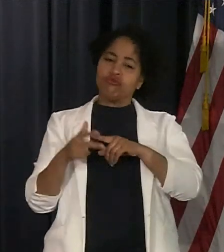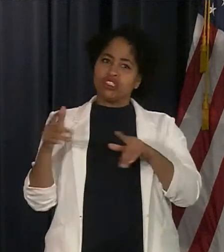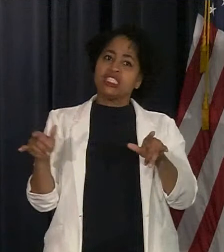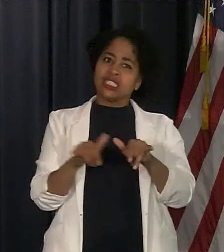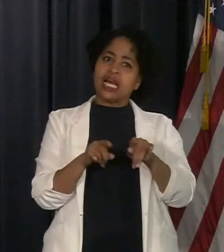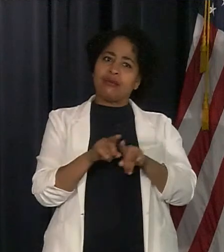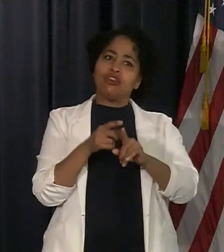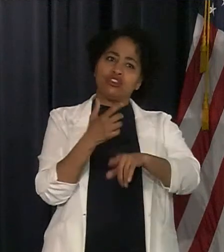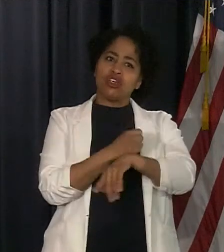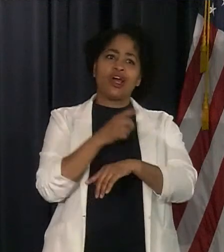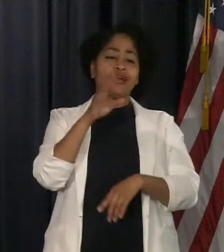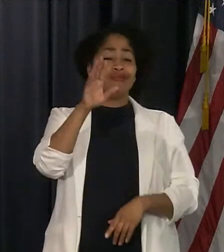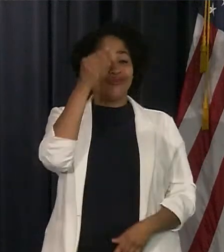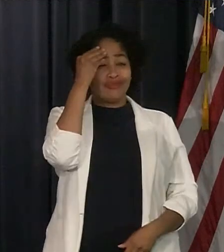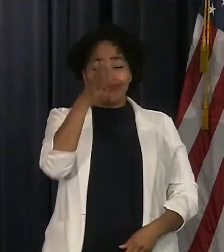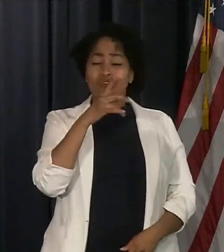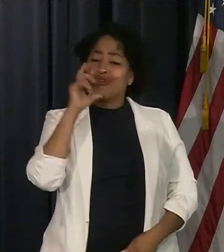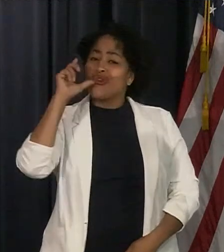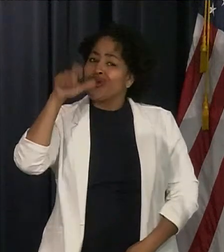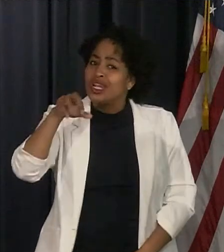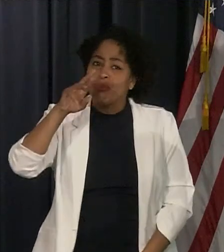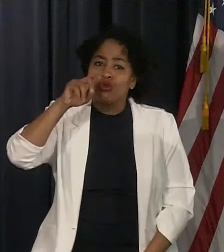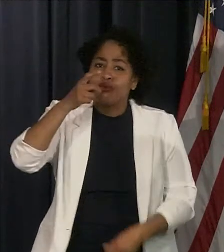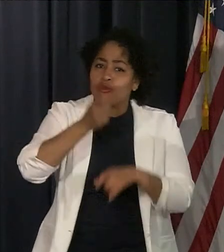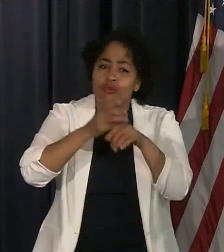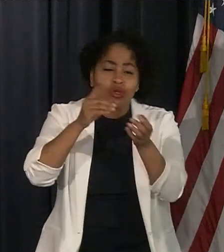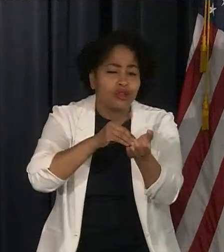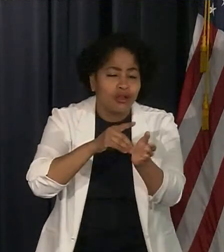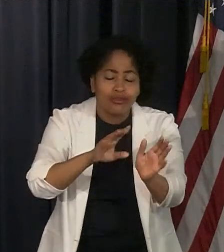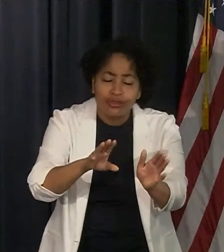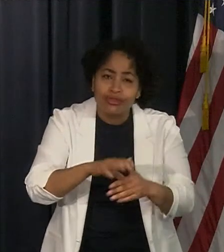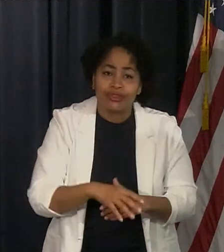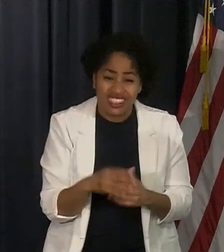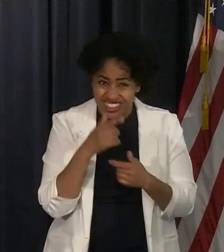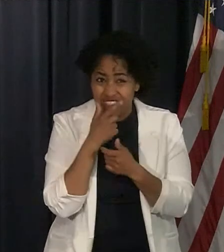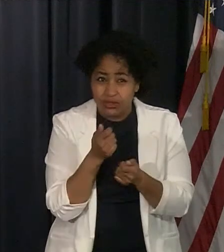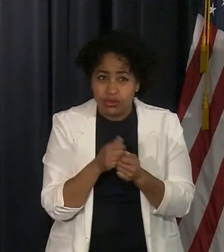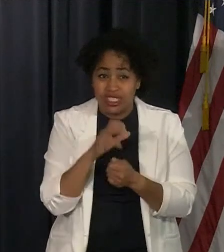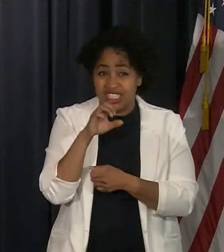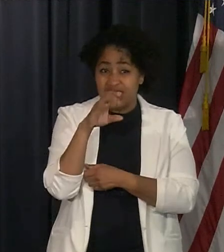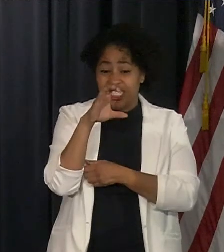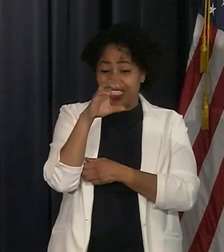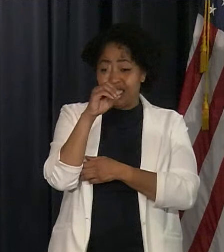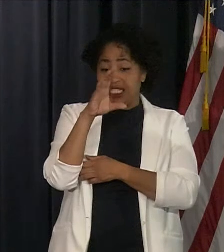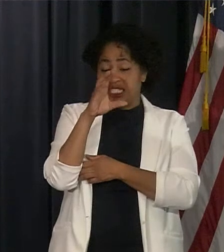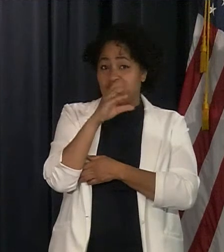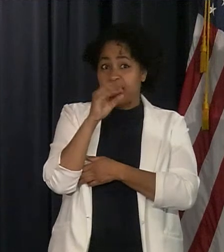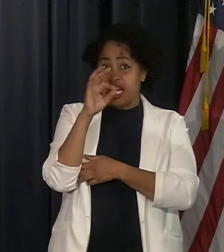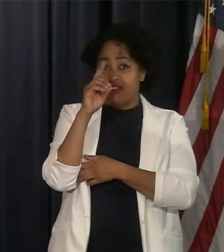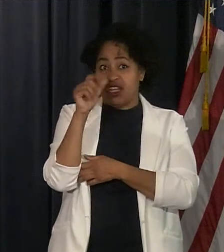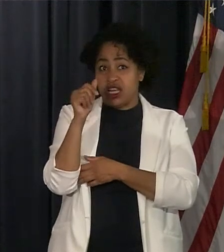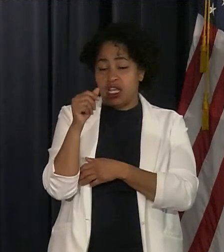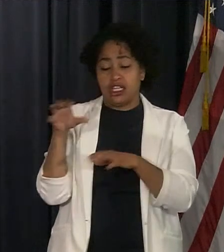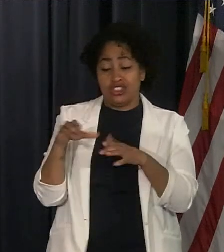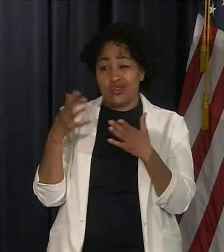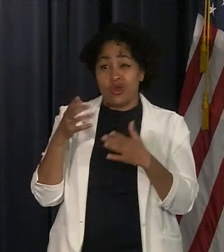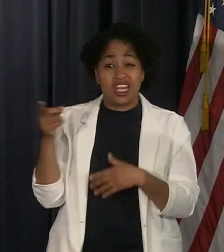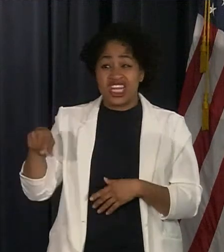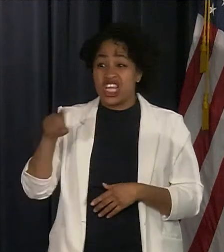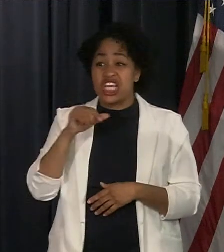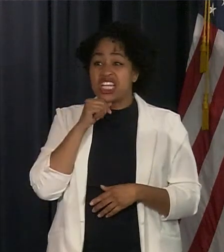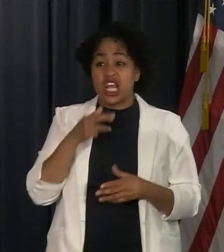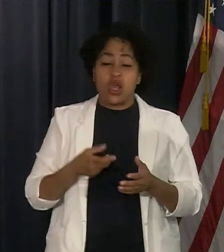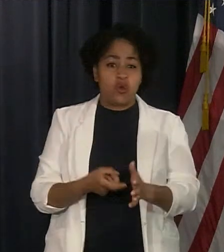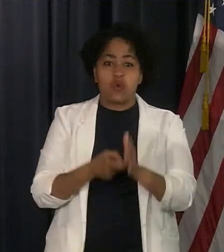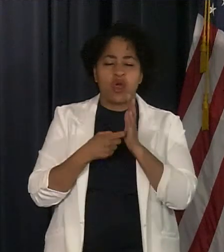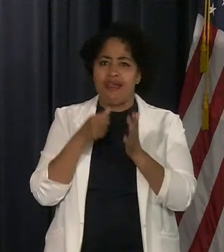You don't need a prescription from your doctor. And this is an interesting thing that the CDC and the FDA did. They are not requiring a